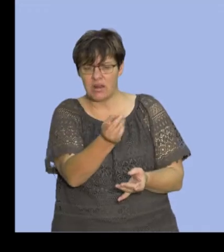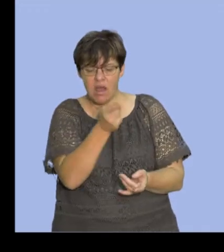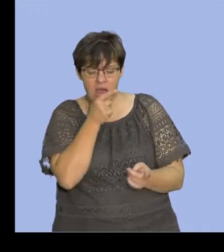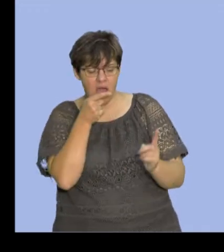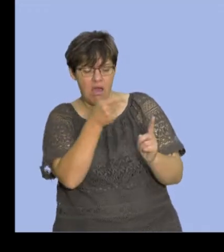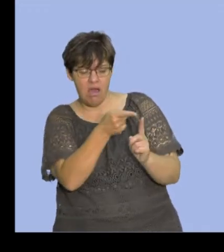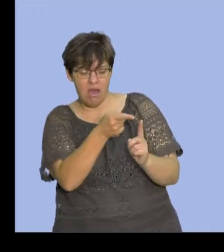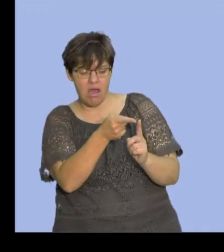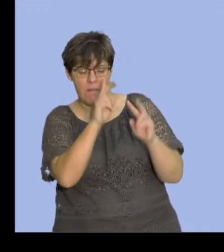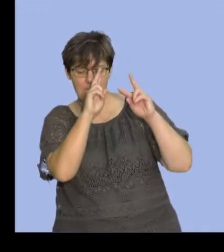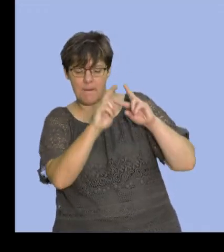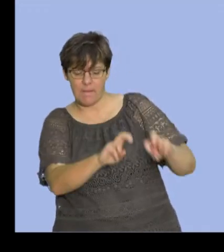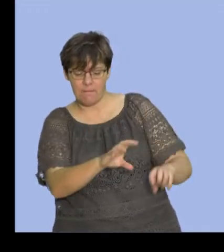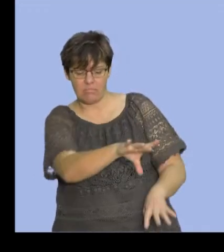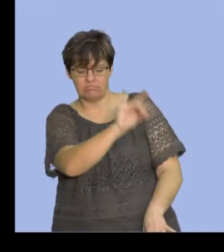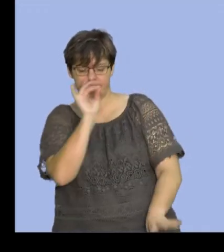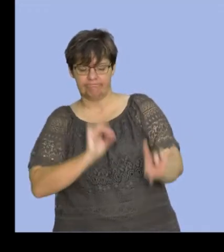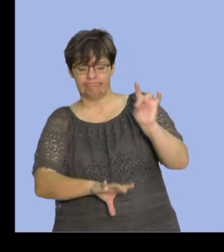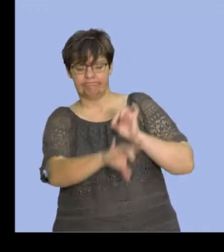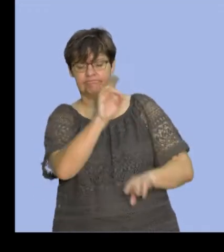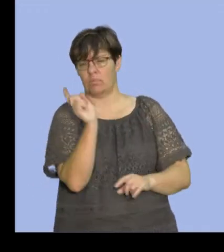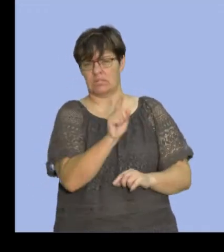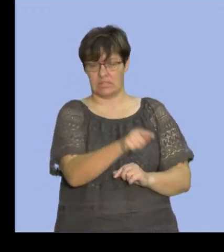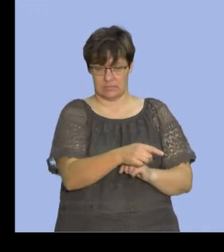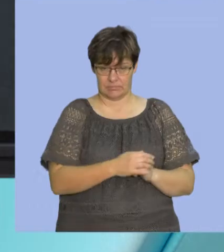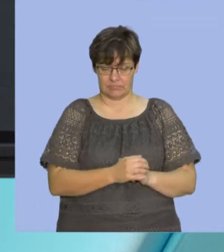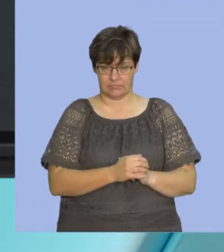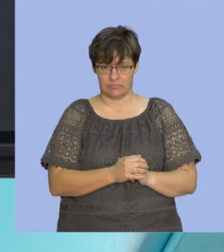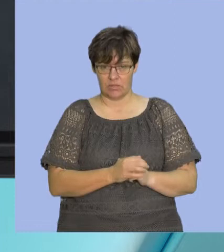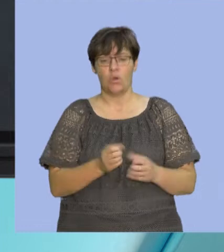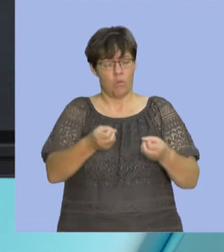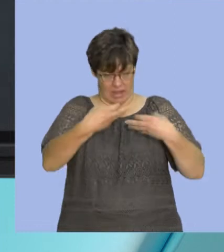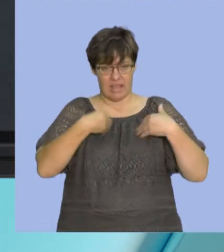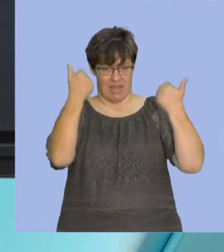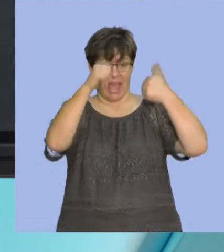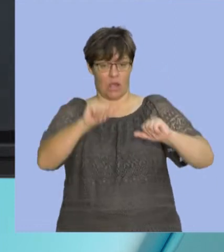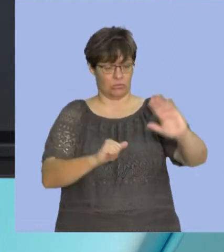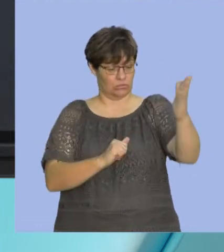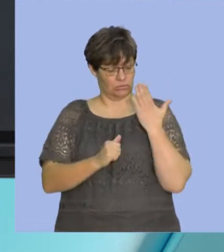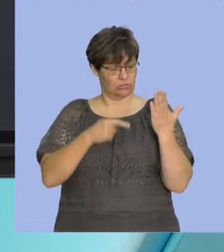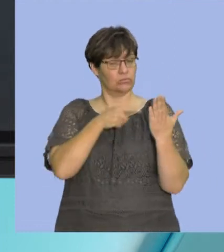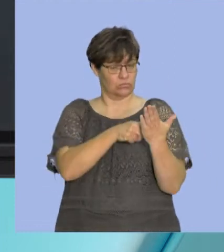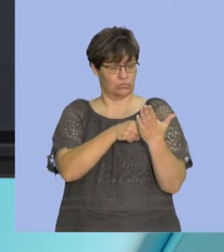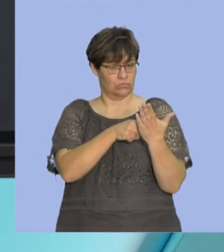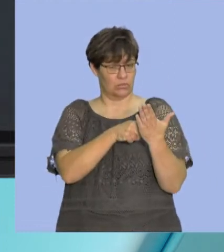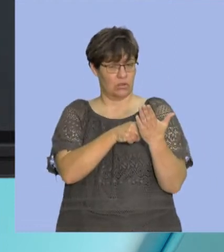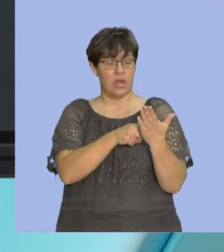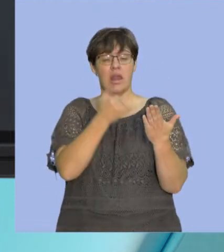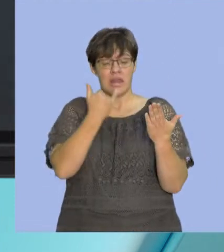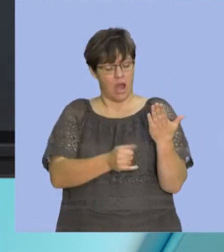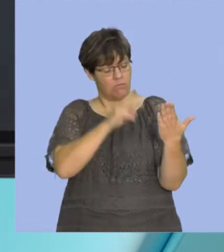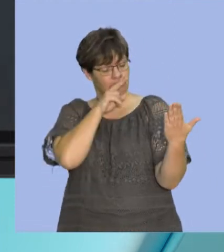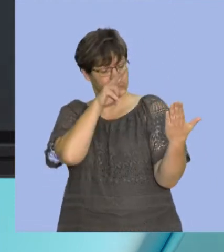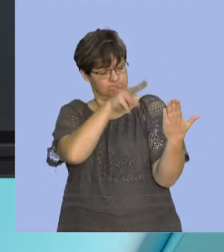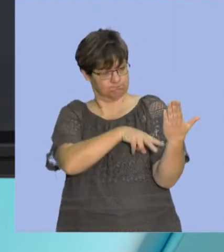extract by examining this account? In other words, you are given an account, and you are asked to examine